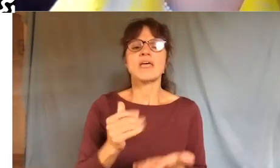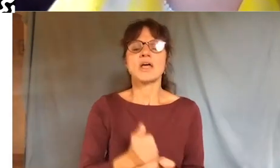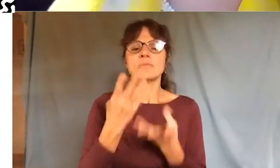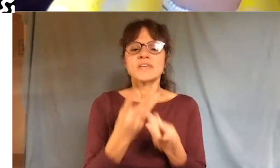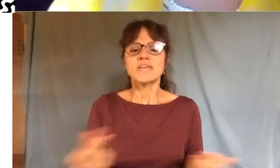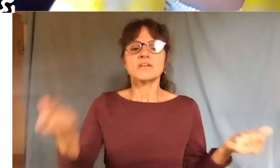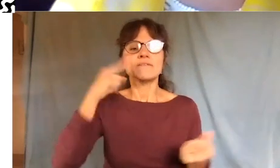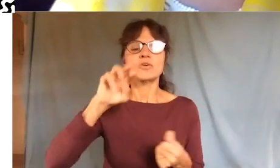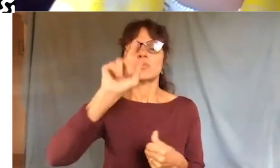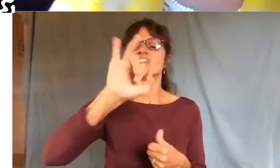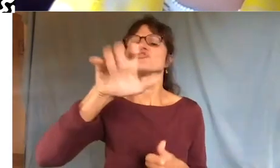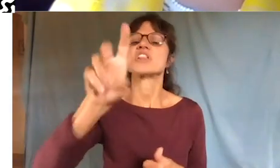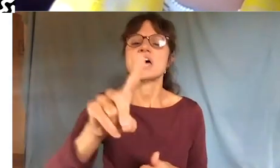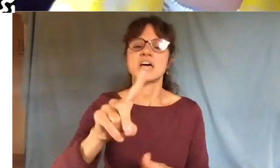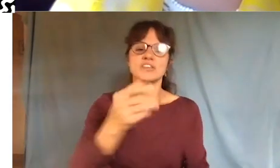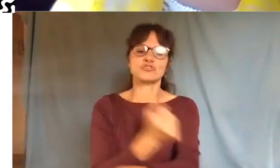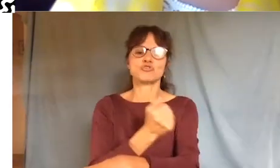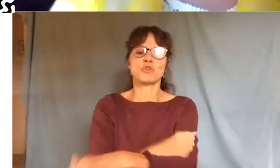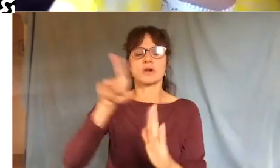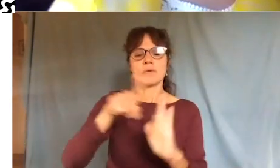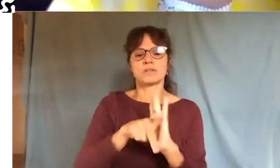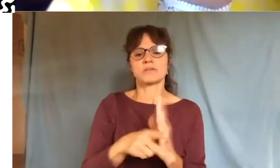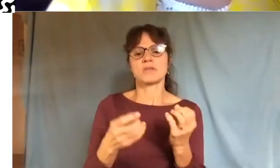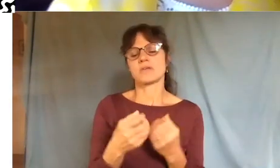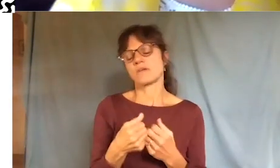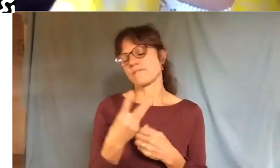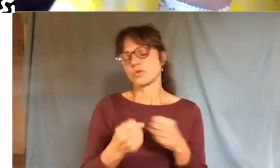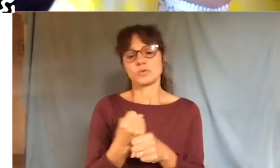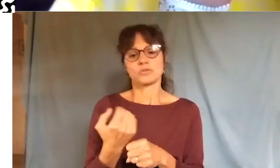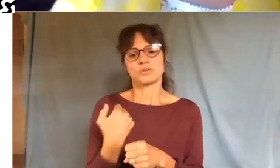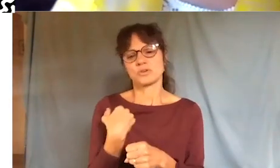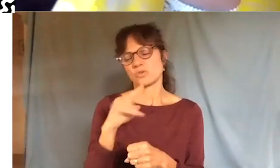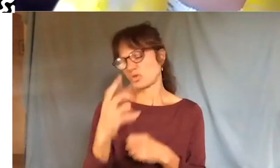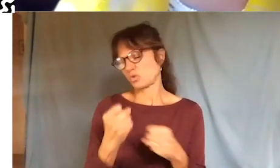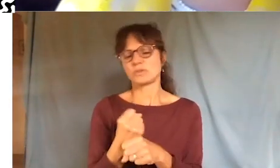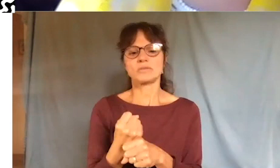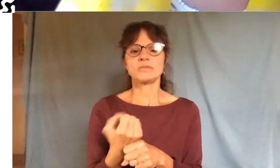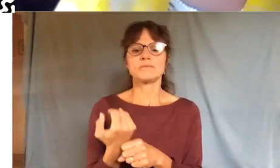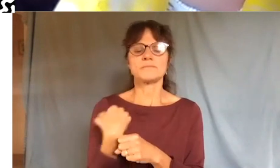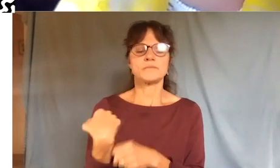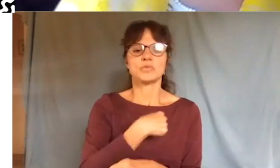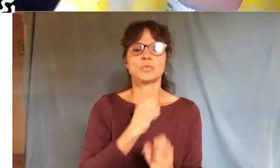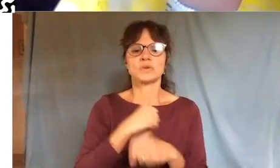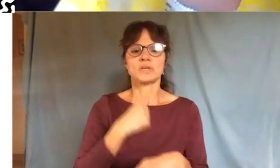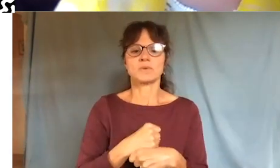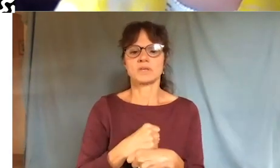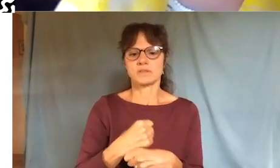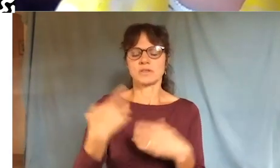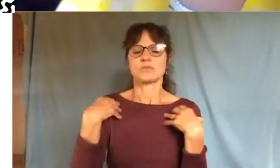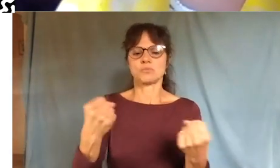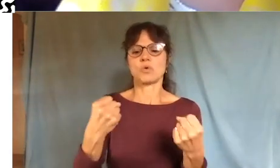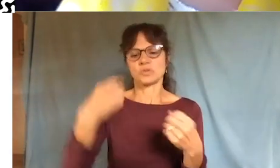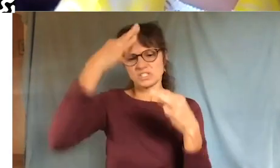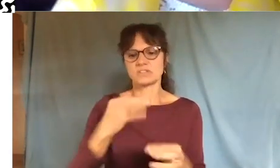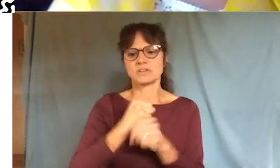policies. And a number of years ago, about 2 years ago, we made the bold decision to create that